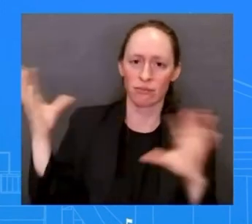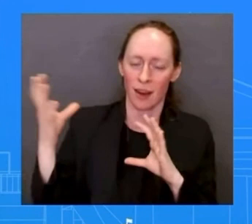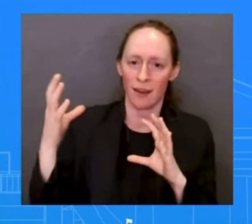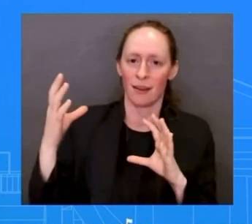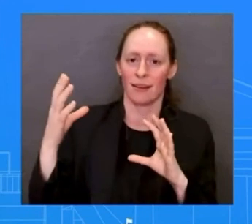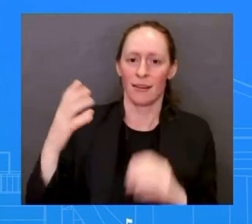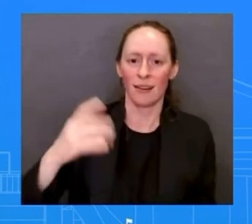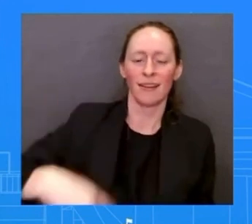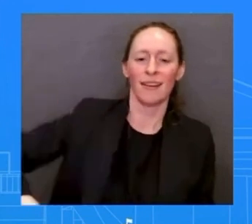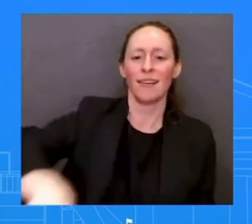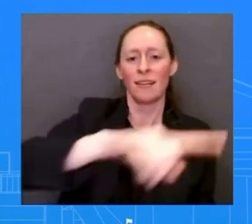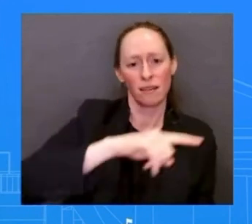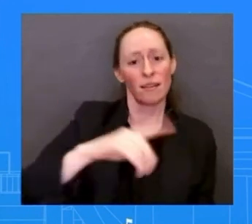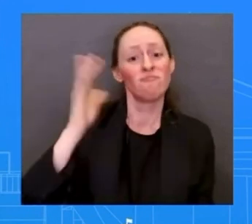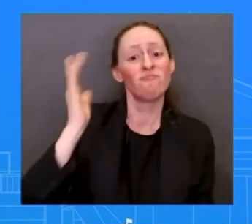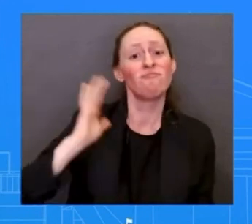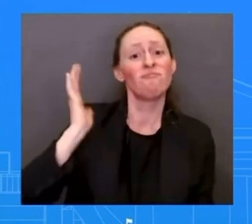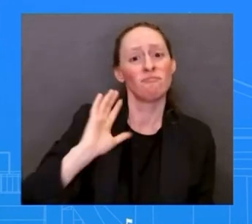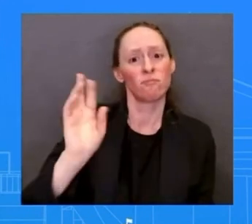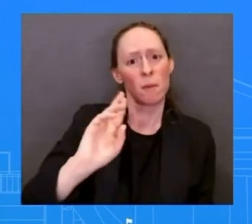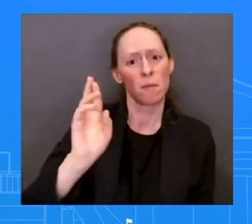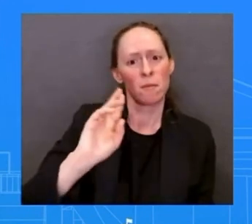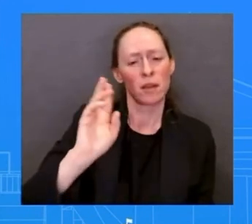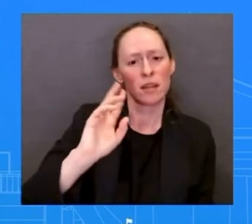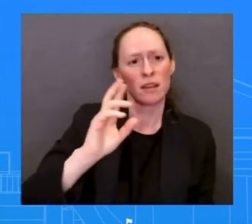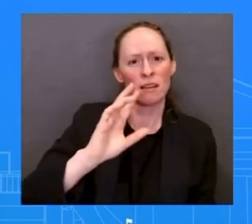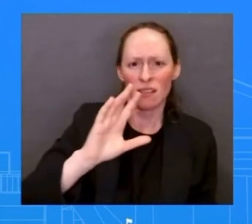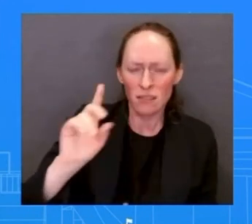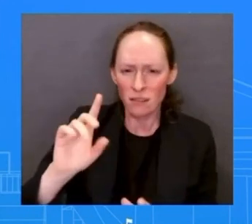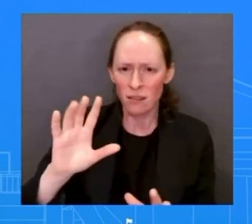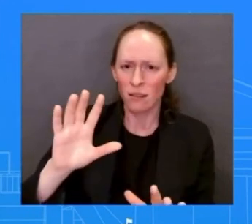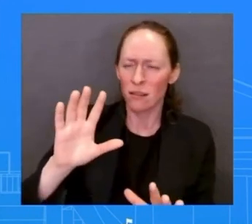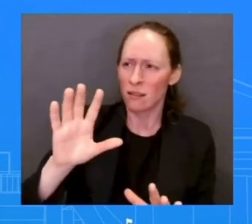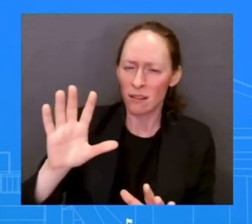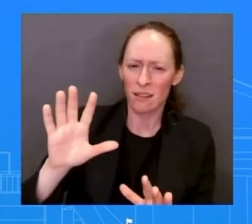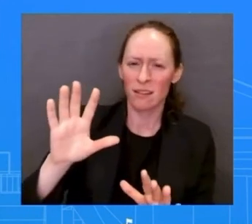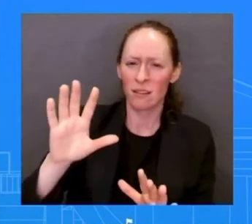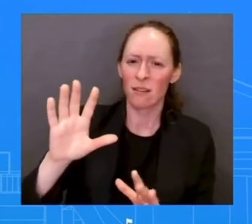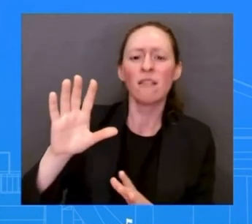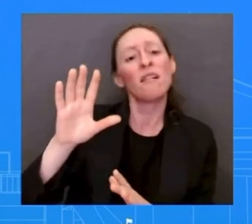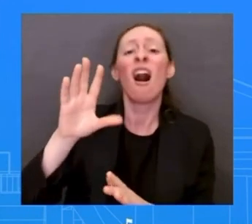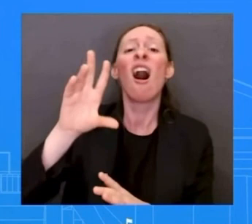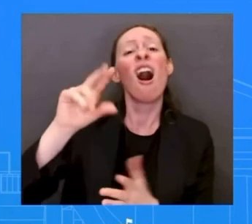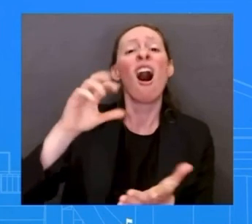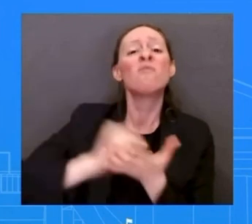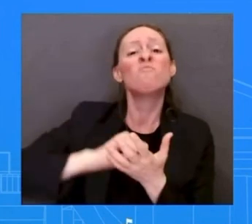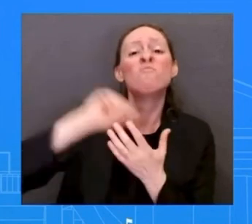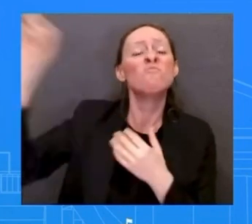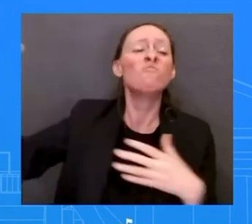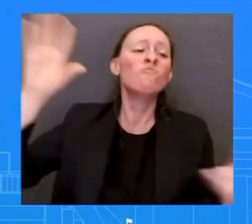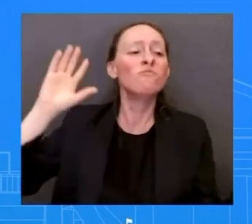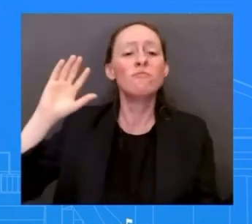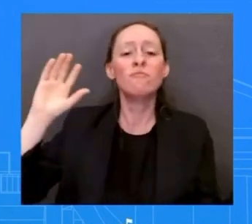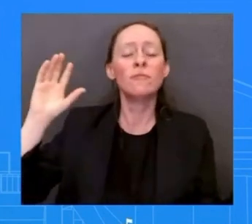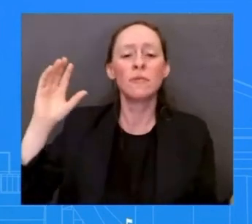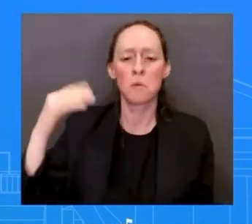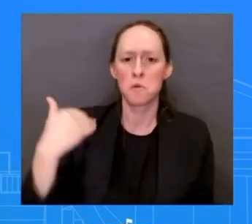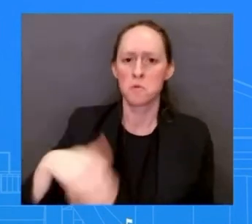And so that is not the norm when you reverse something that was almost 50 years. You think about affirmative action also, and the president said this